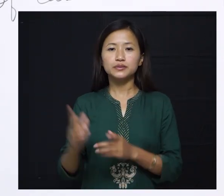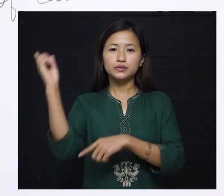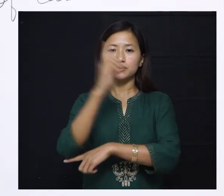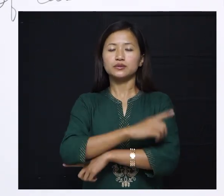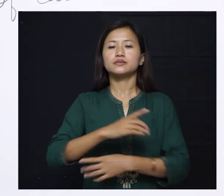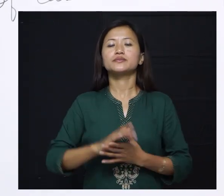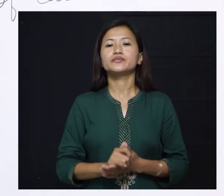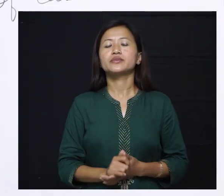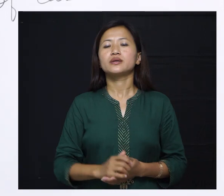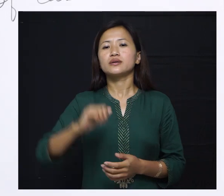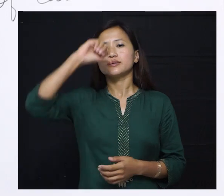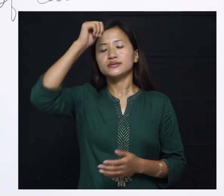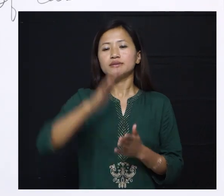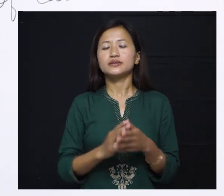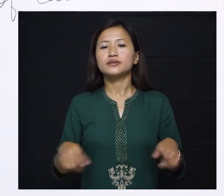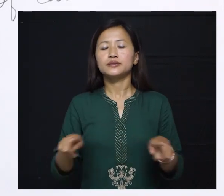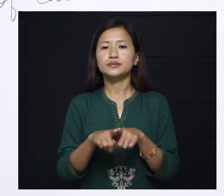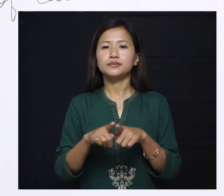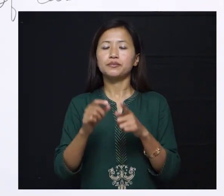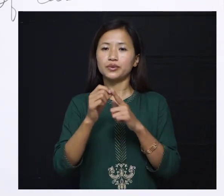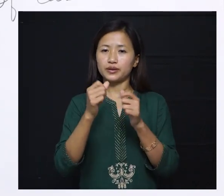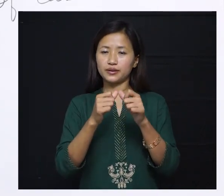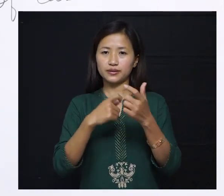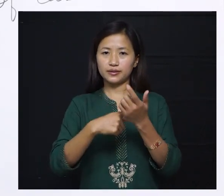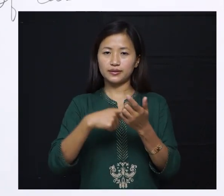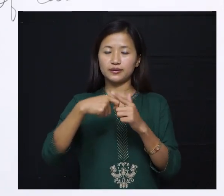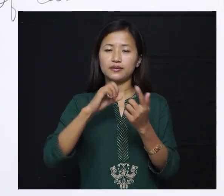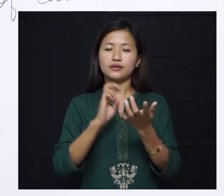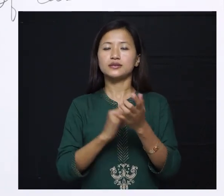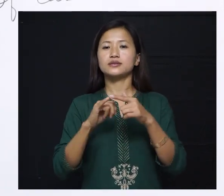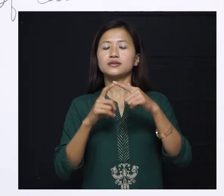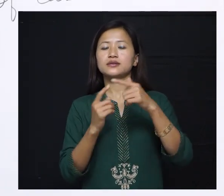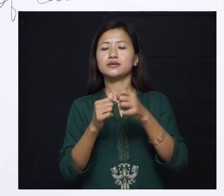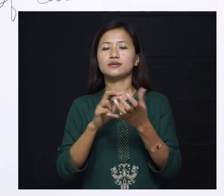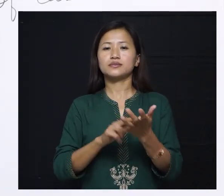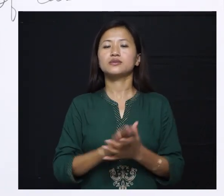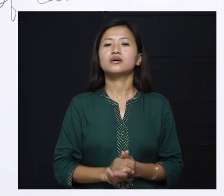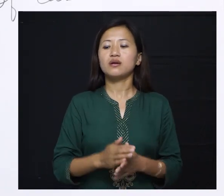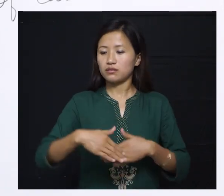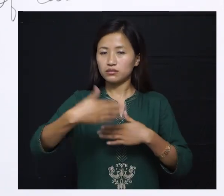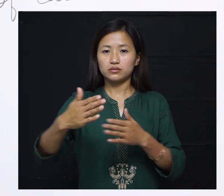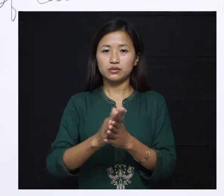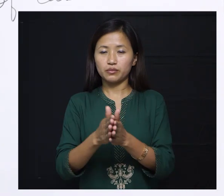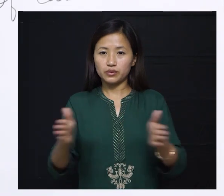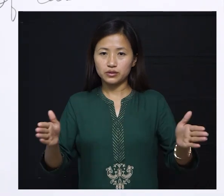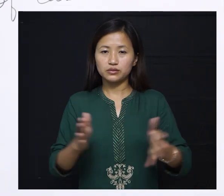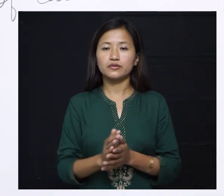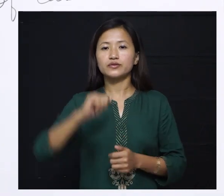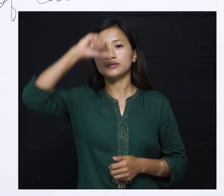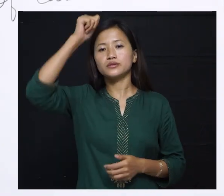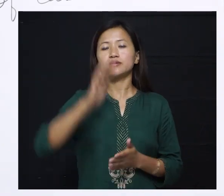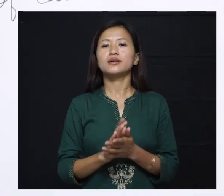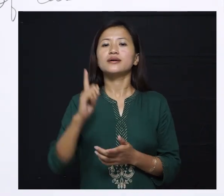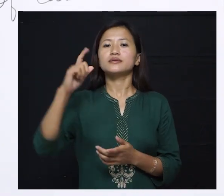that those days India and Pakistan, India and Afghanistan, they were all one. Later on, during the partition of India